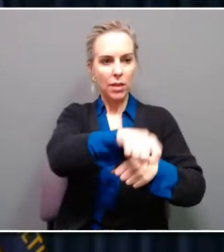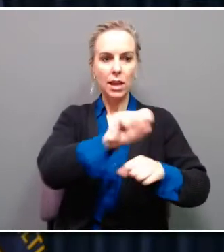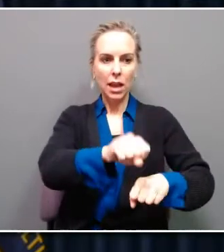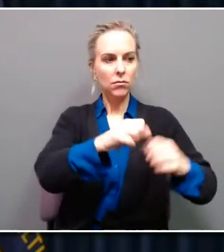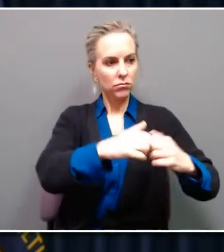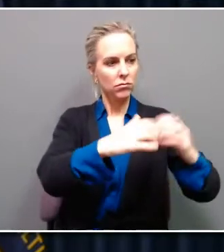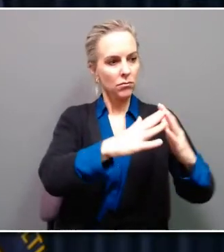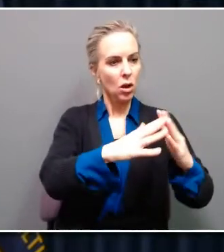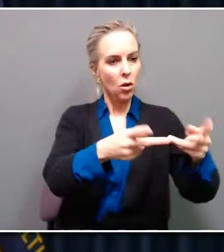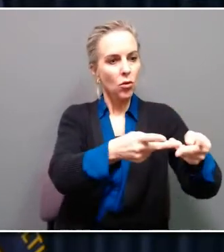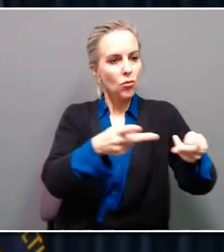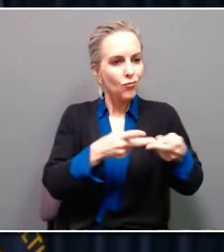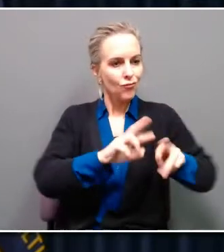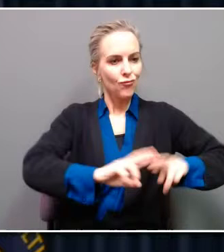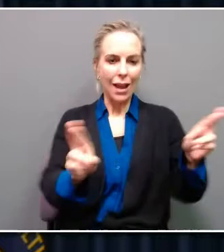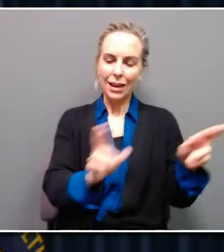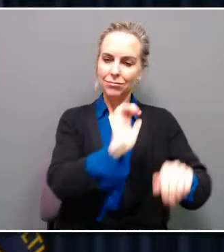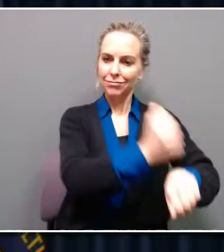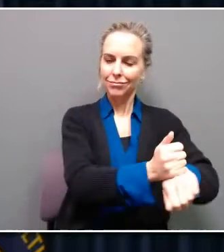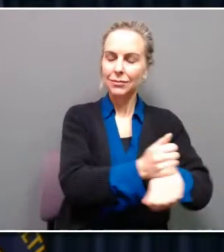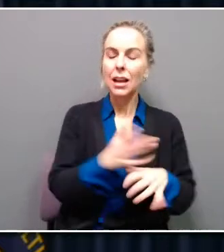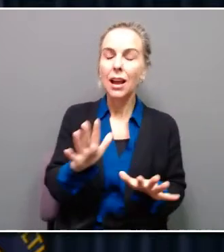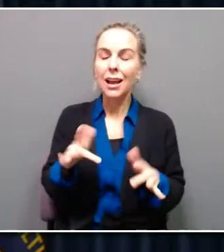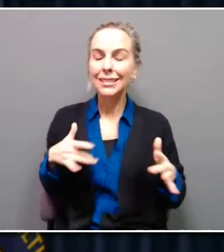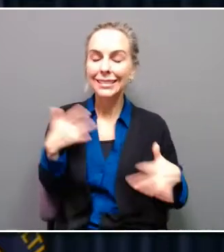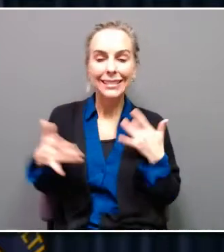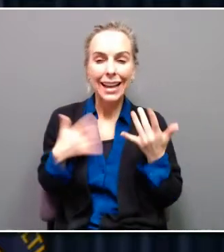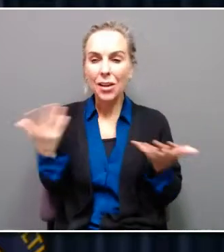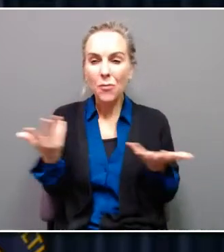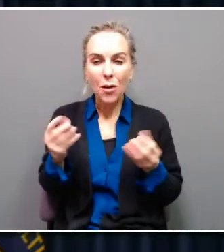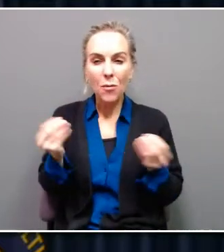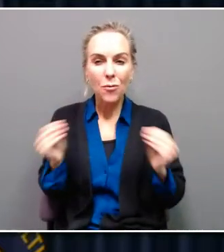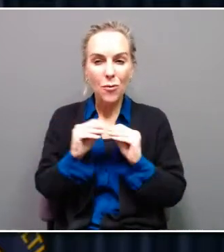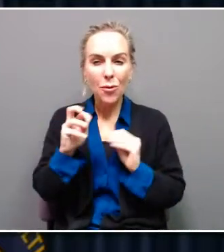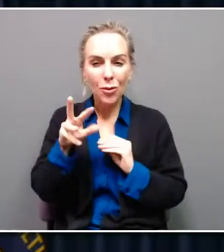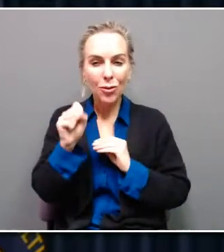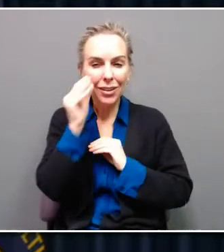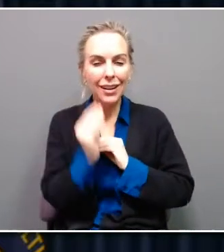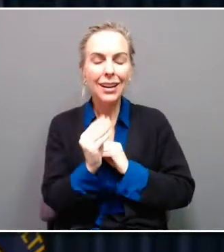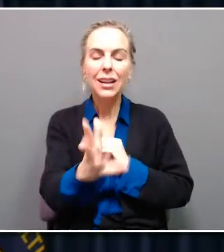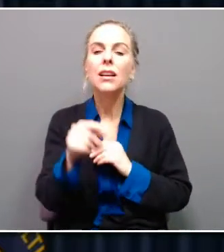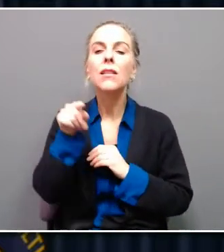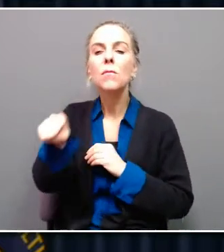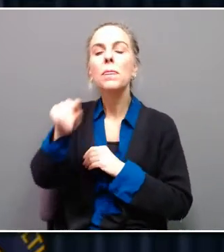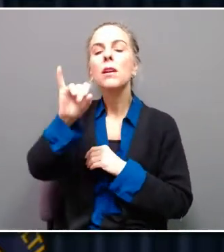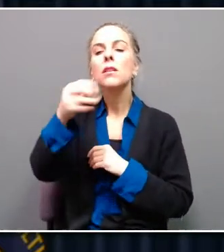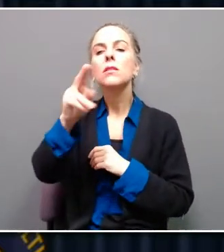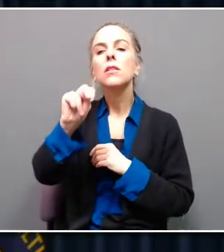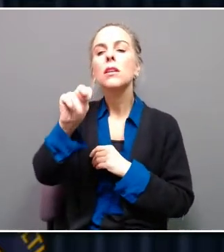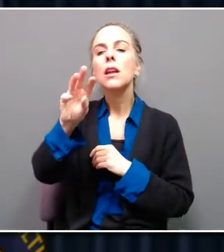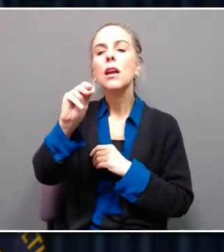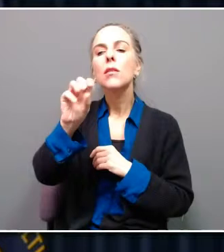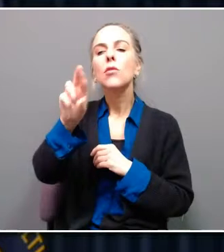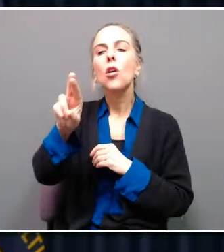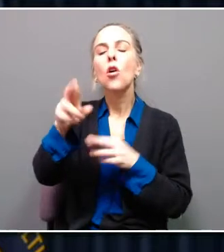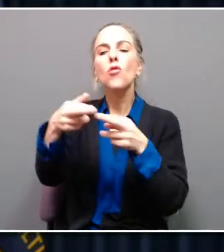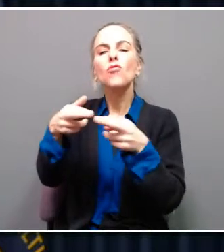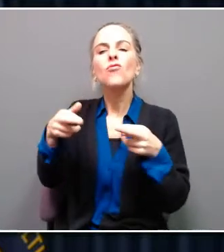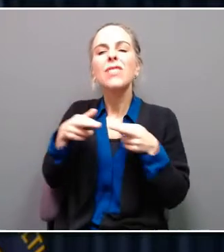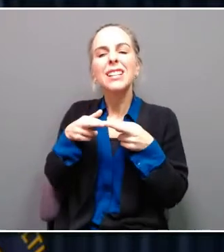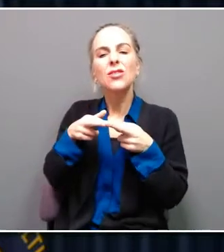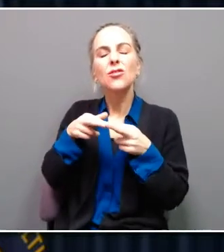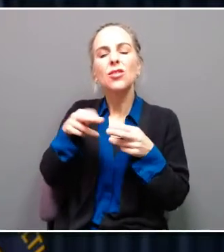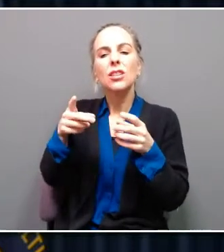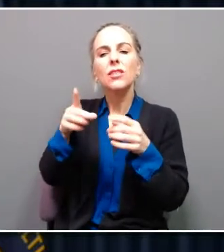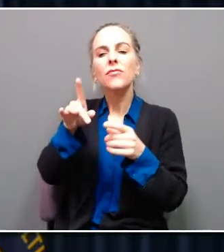have some exciting news on that front. The John Will Stacy MMRC Regional Industrial Park, located in Moorhead, adds to the